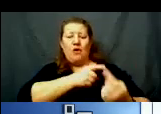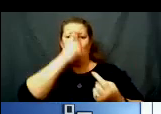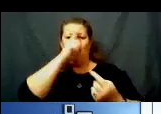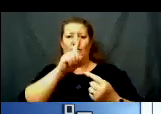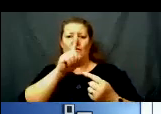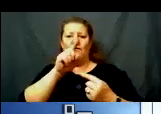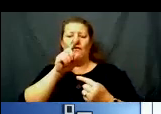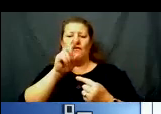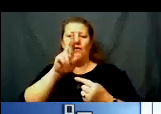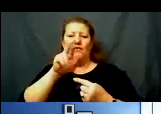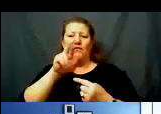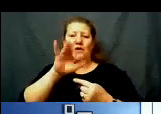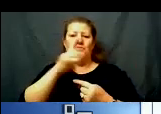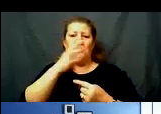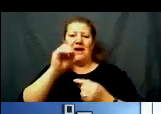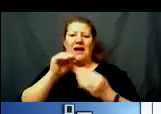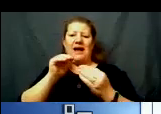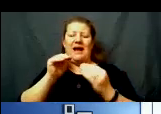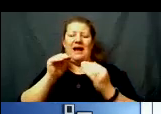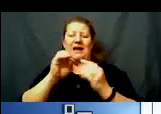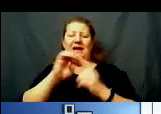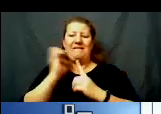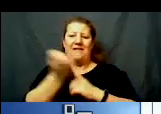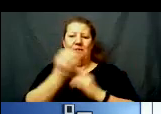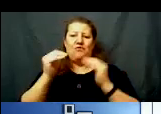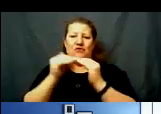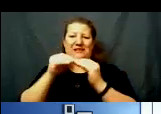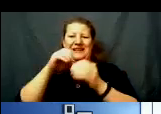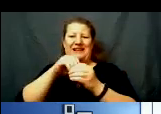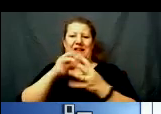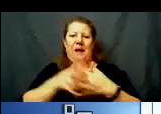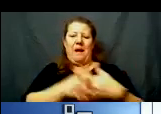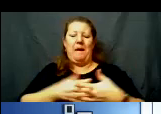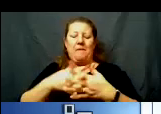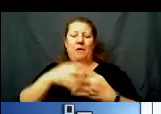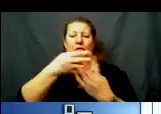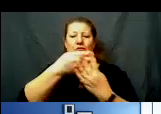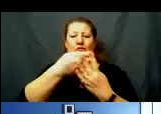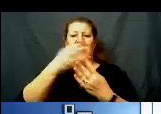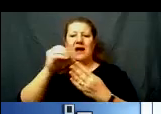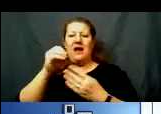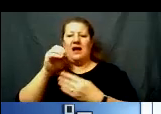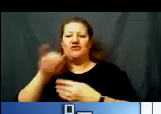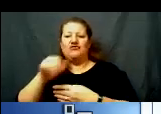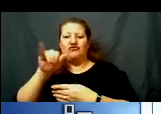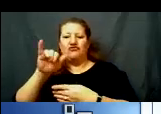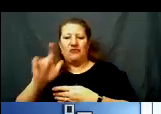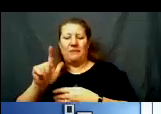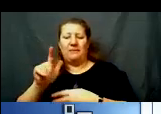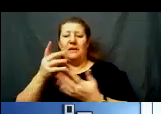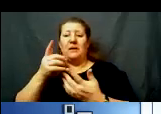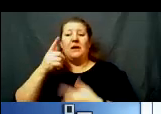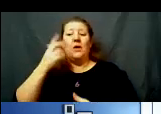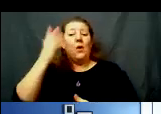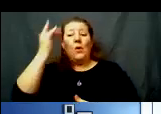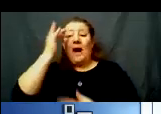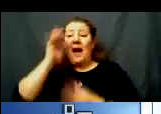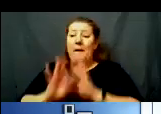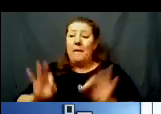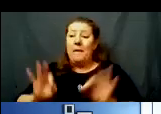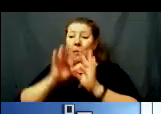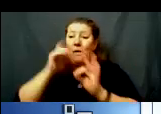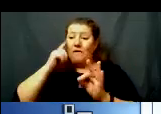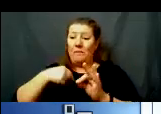And for me, this is a topic that's important to me because the prison and carceral spaces more broadly